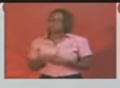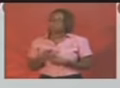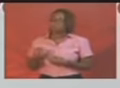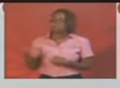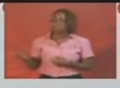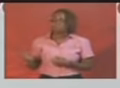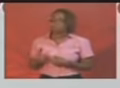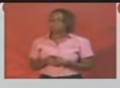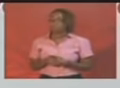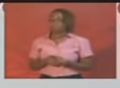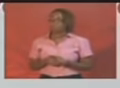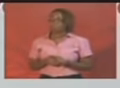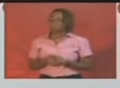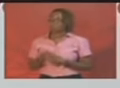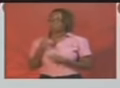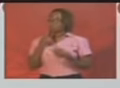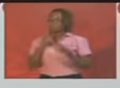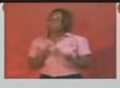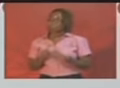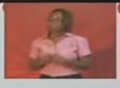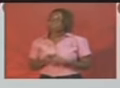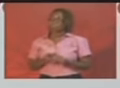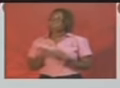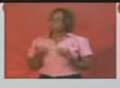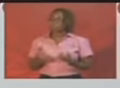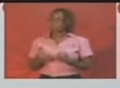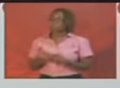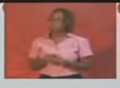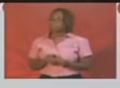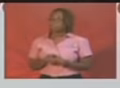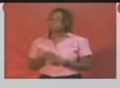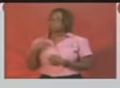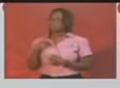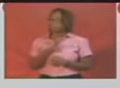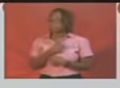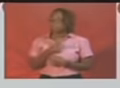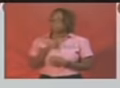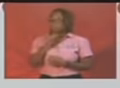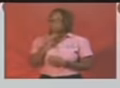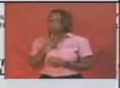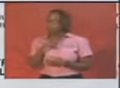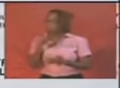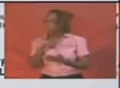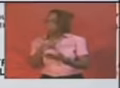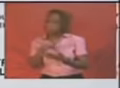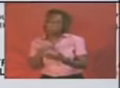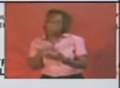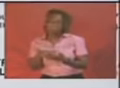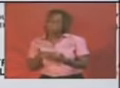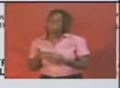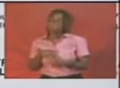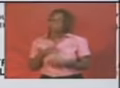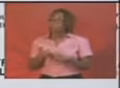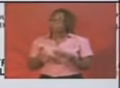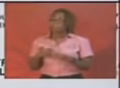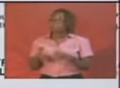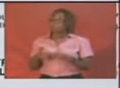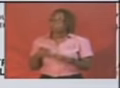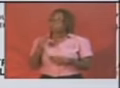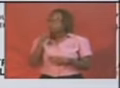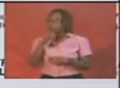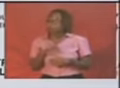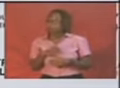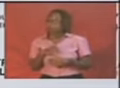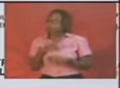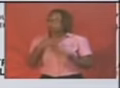the pregnant clientele or in breastfeeding women. Okay. Yeah. So with regards to the endemic channel, yes, we at a